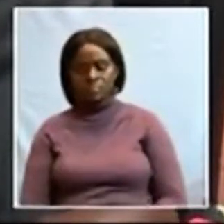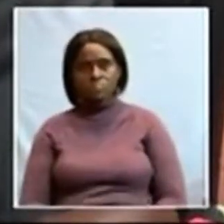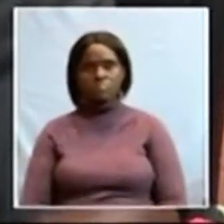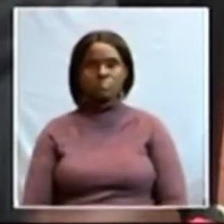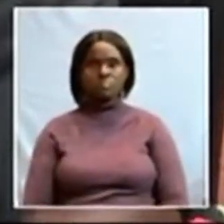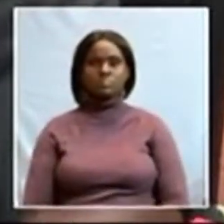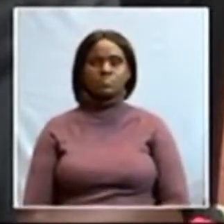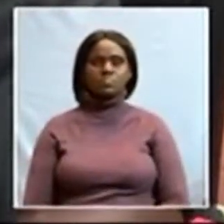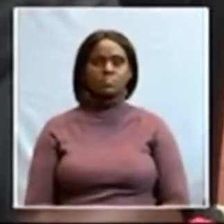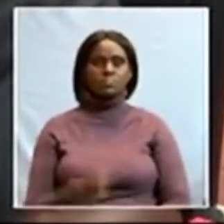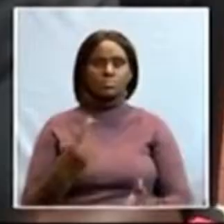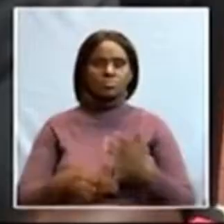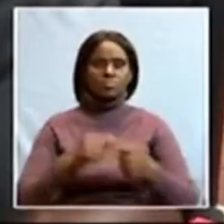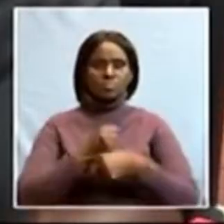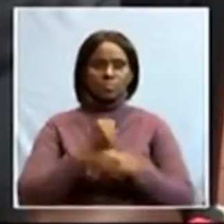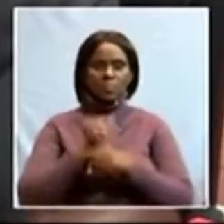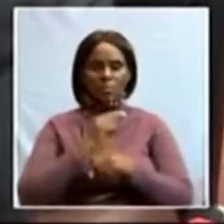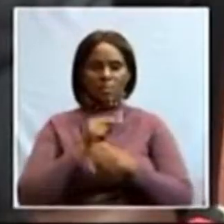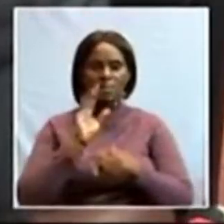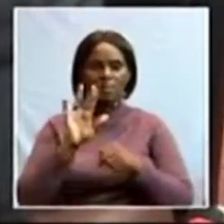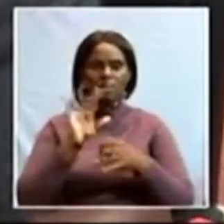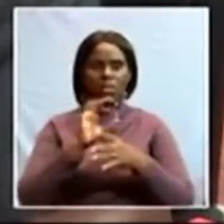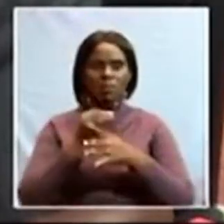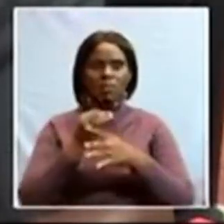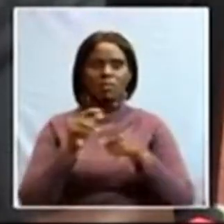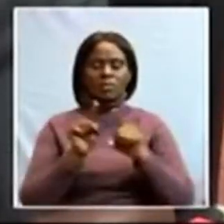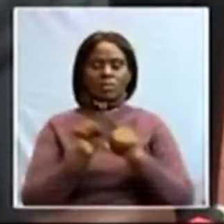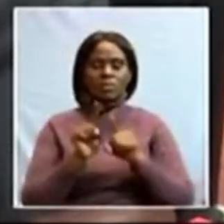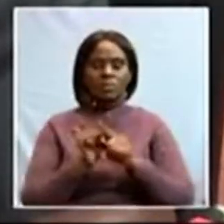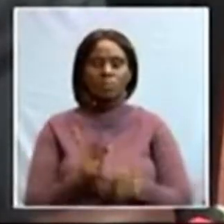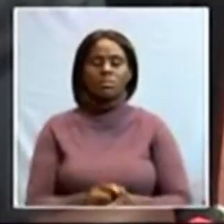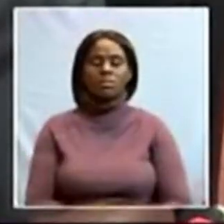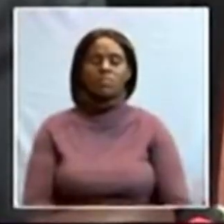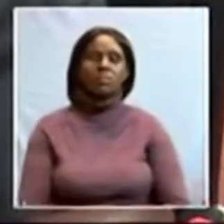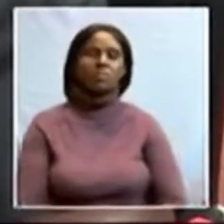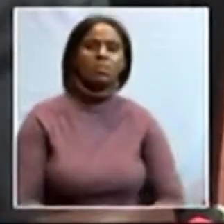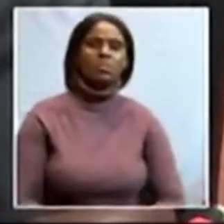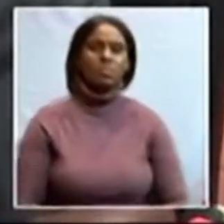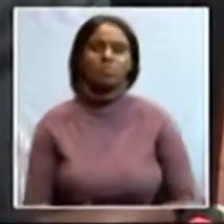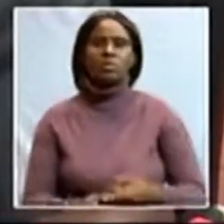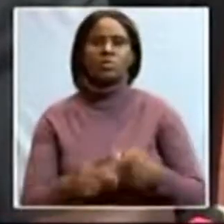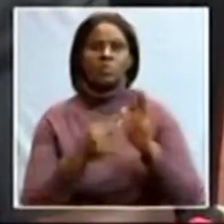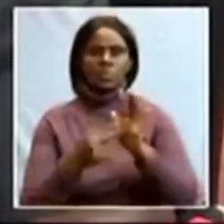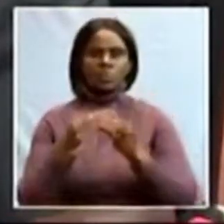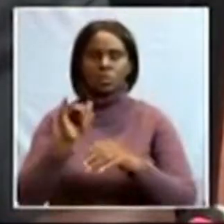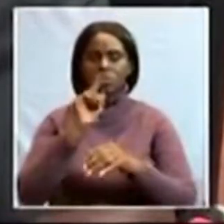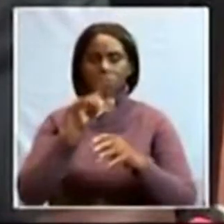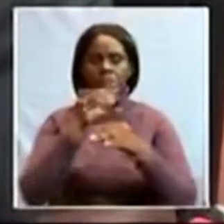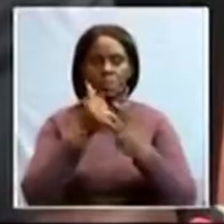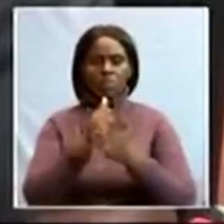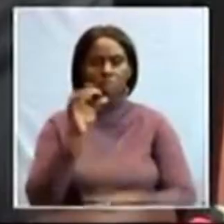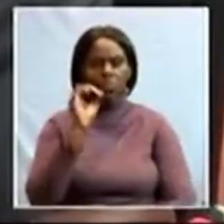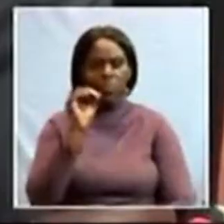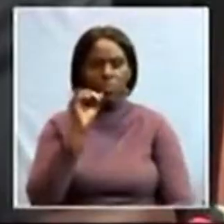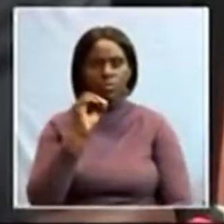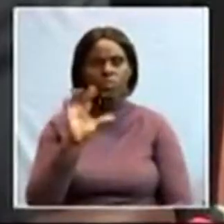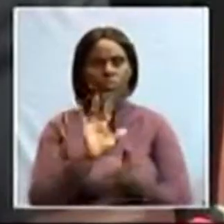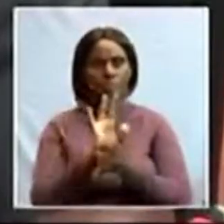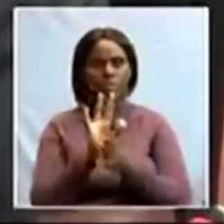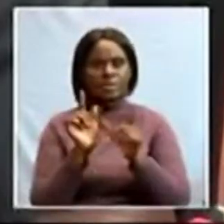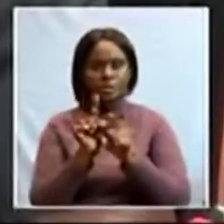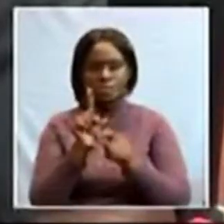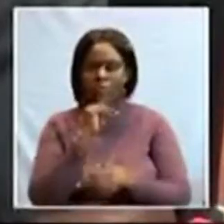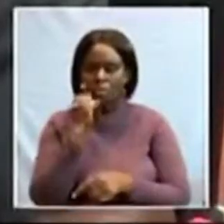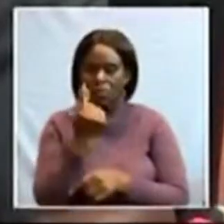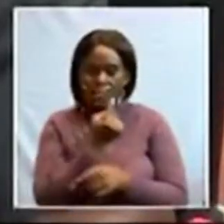What should make us or your committee, even the viewers out there, to prove that these are authentic documents? And these are not